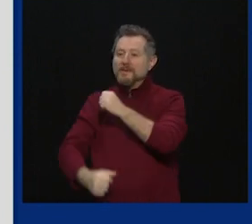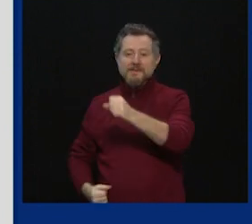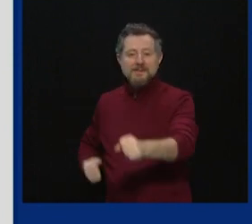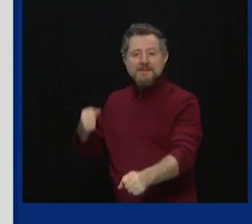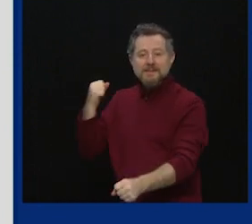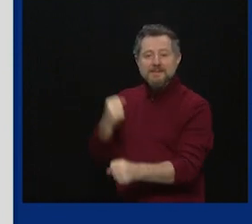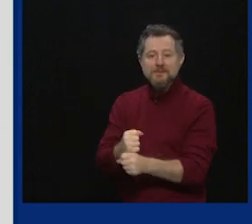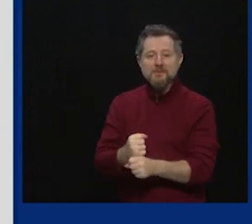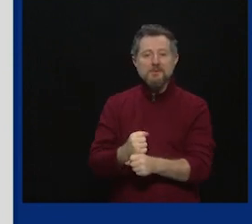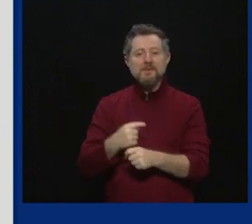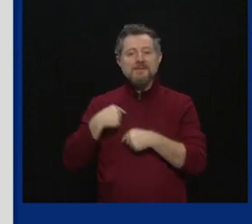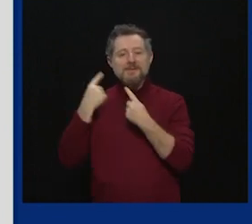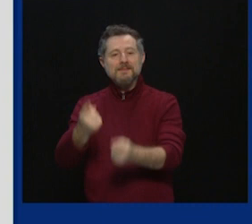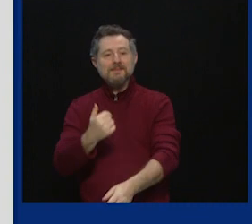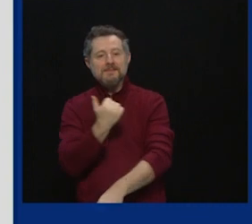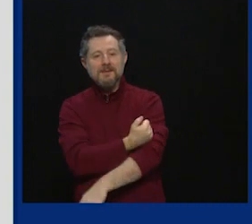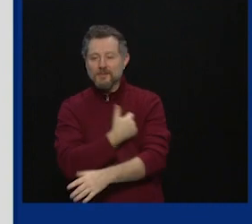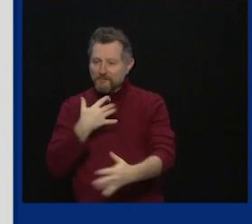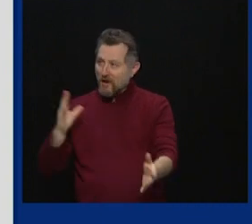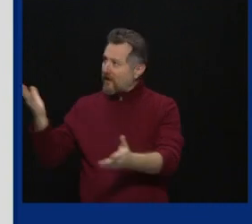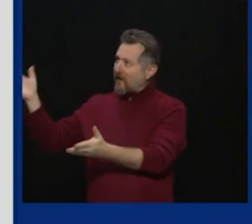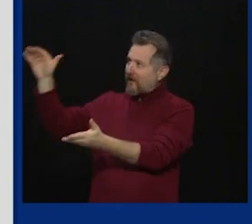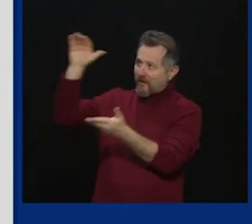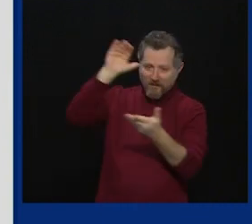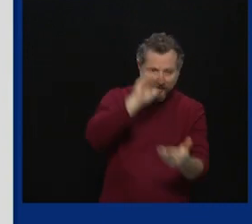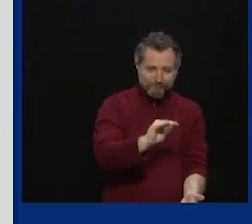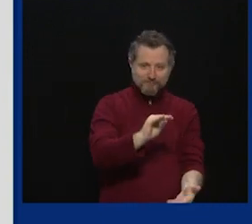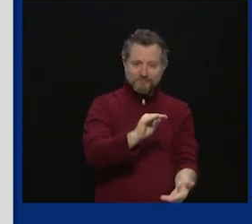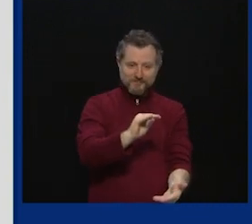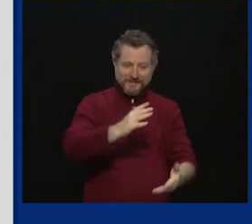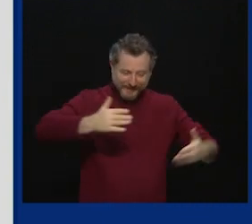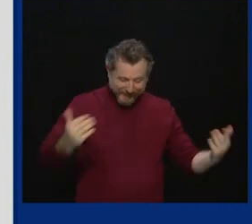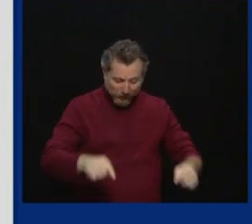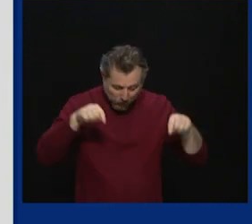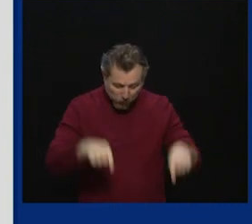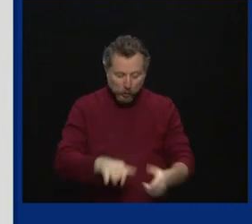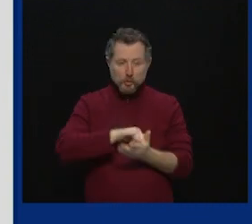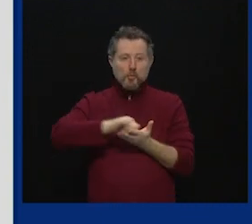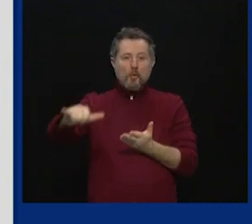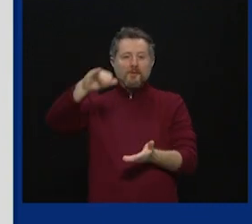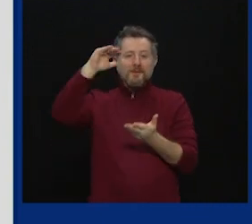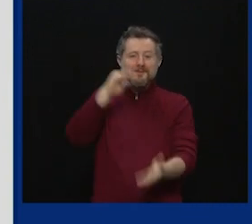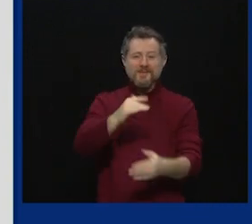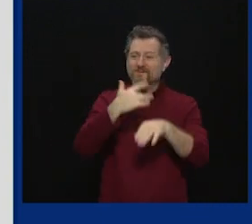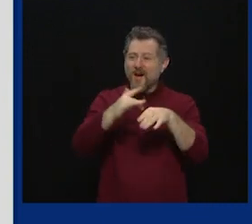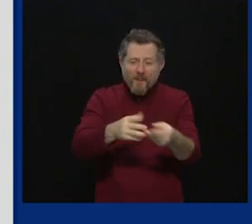life-saving vaccine arrived on the scene right here in New York State. It has been available